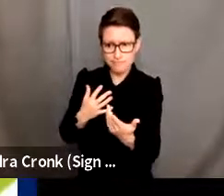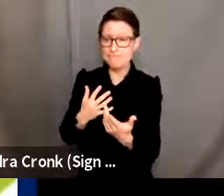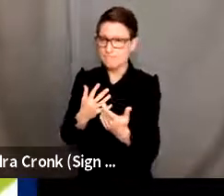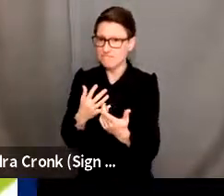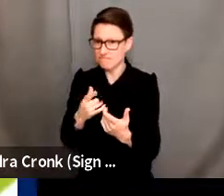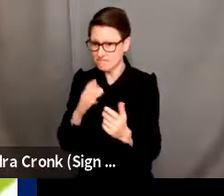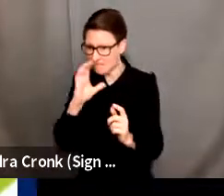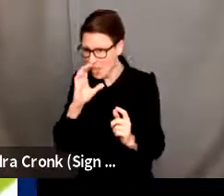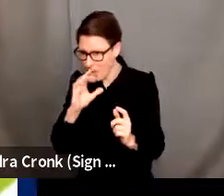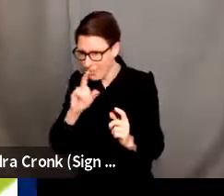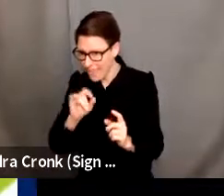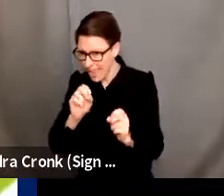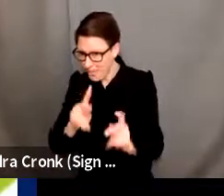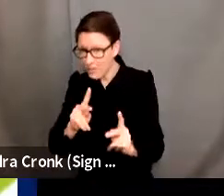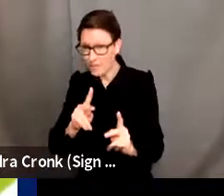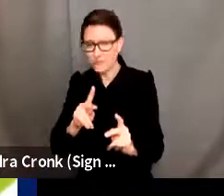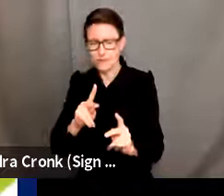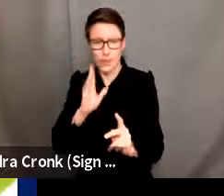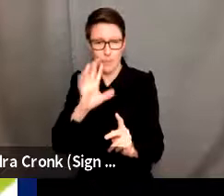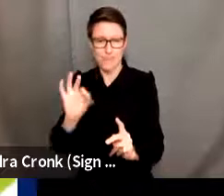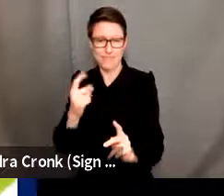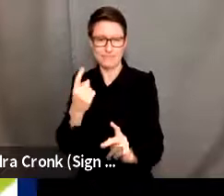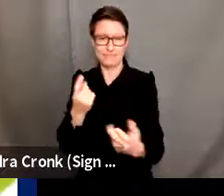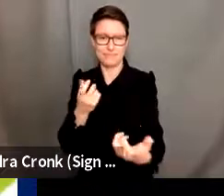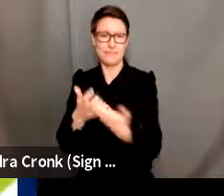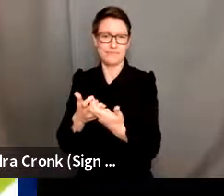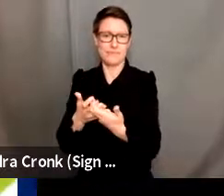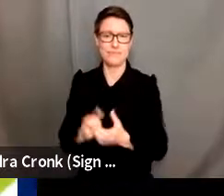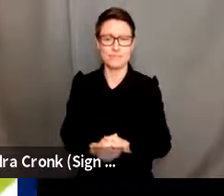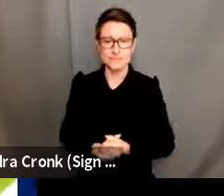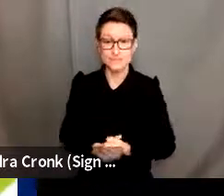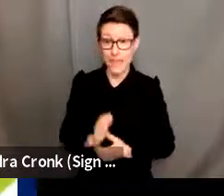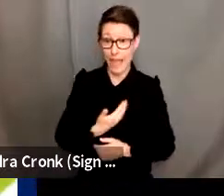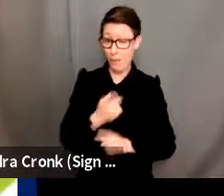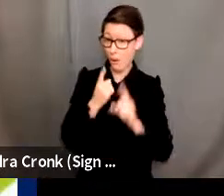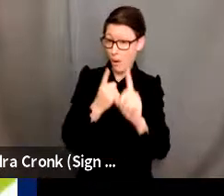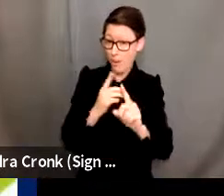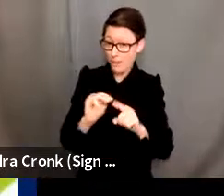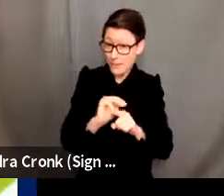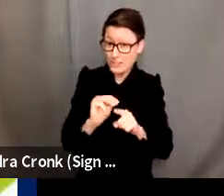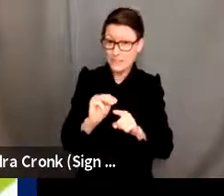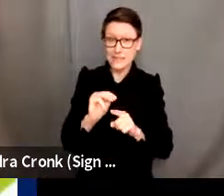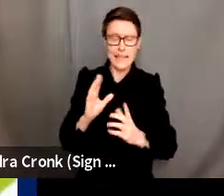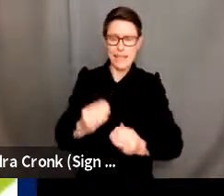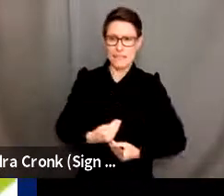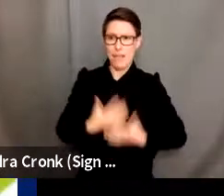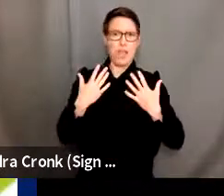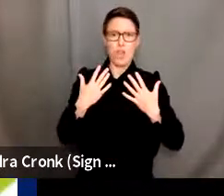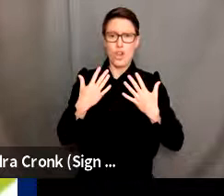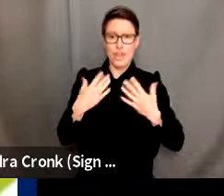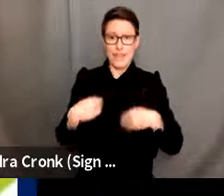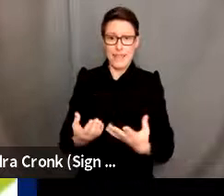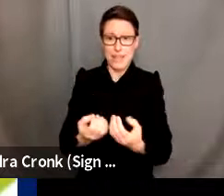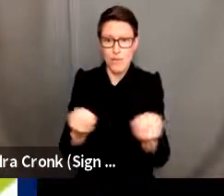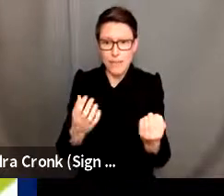something on there. And so our mission is to inspire, equip, and mobilize residents to take